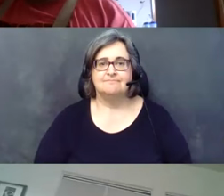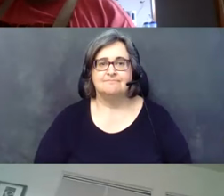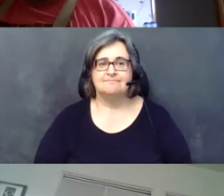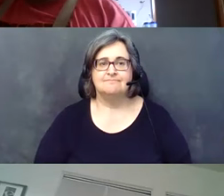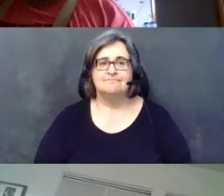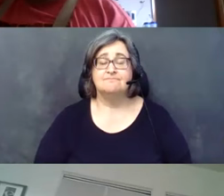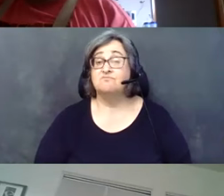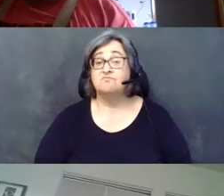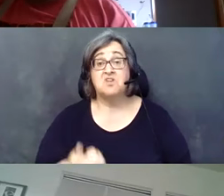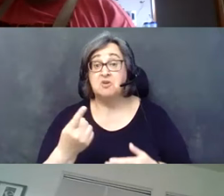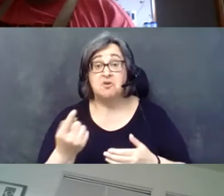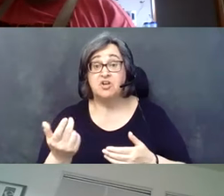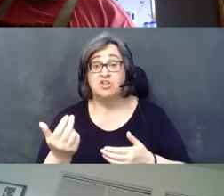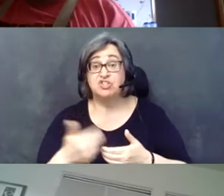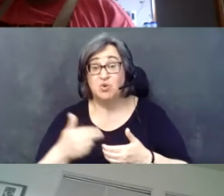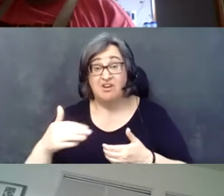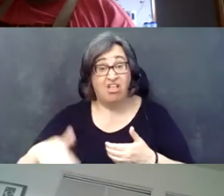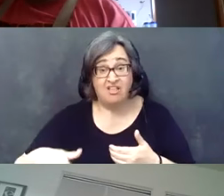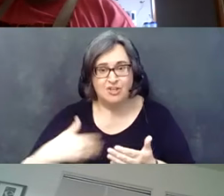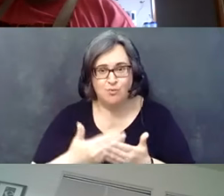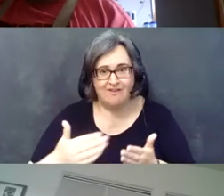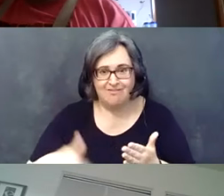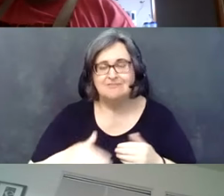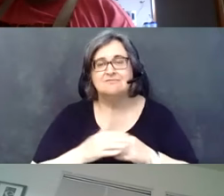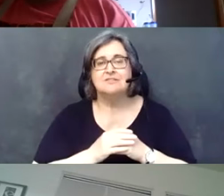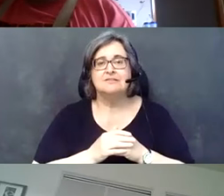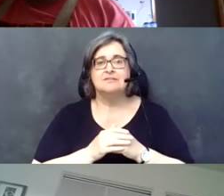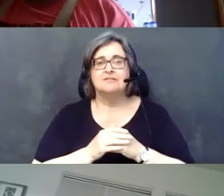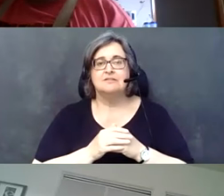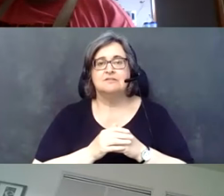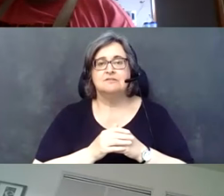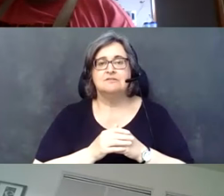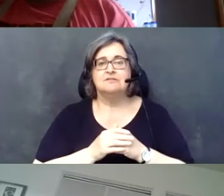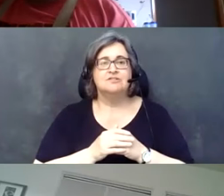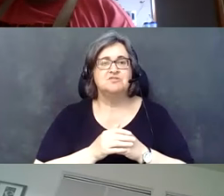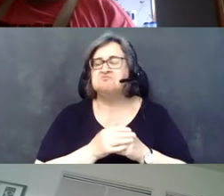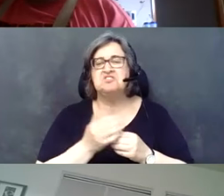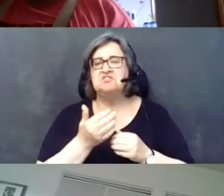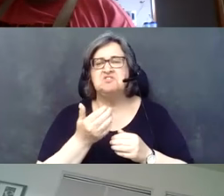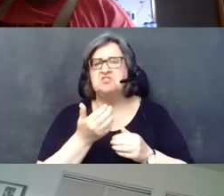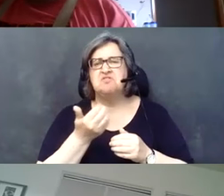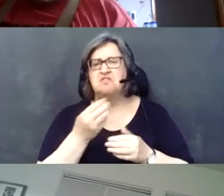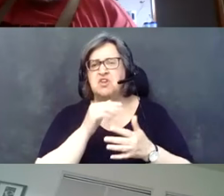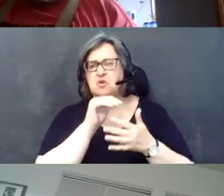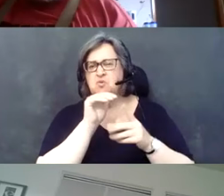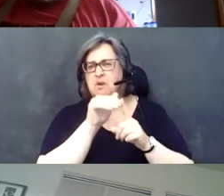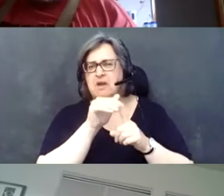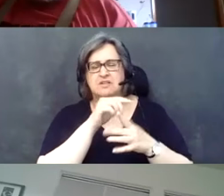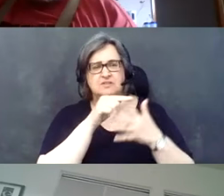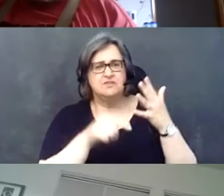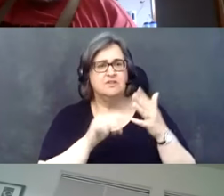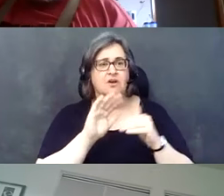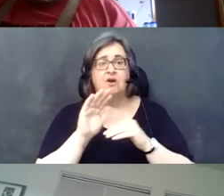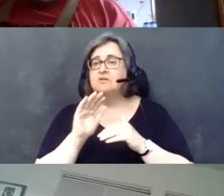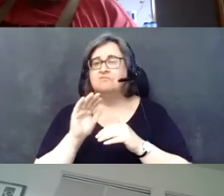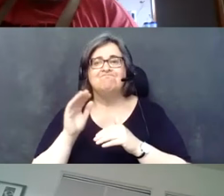For anyone who is joining us late for our webinar, please, here are just a few reminders. Please know that all attendees